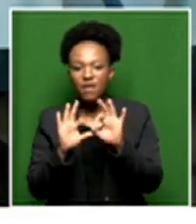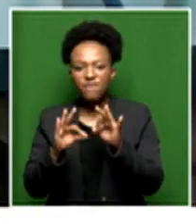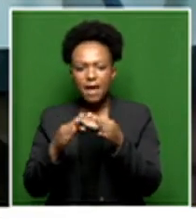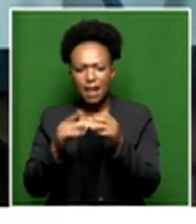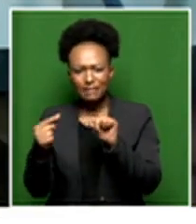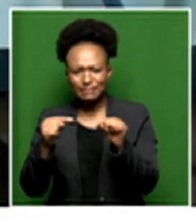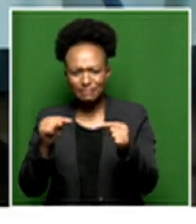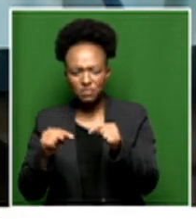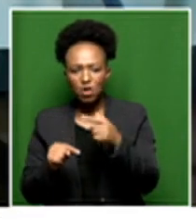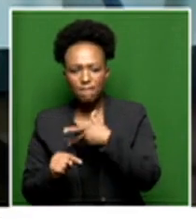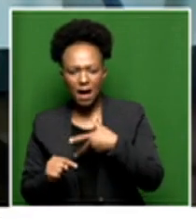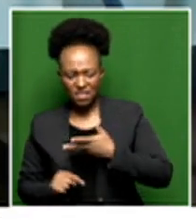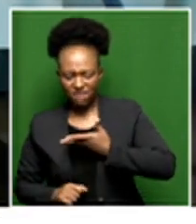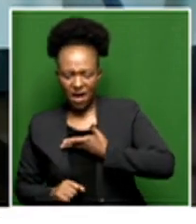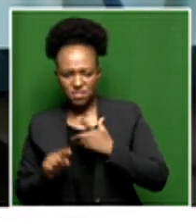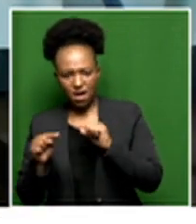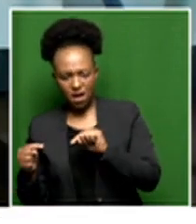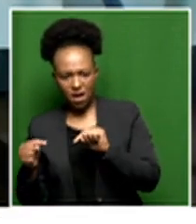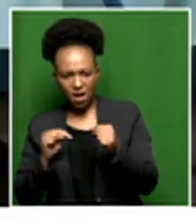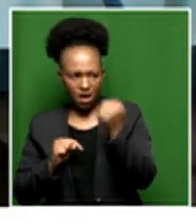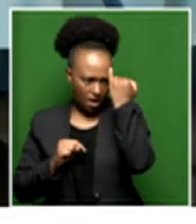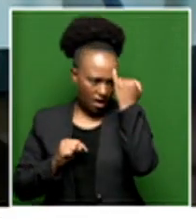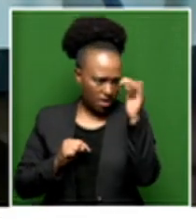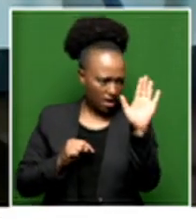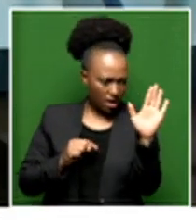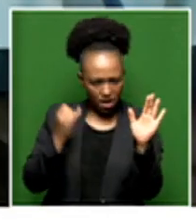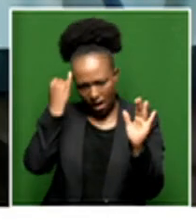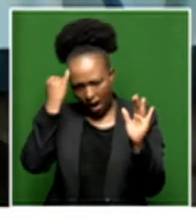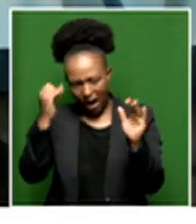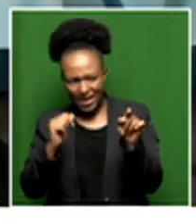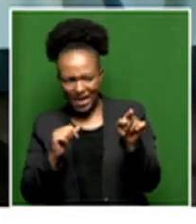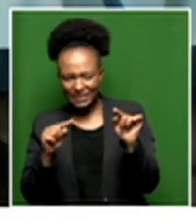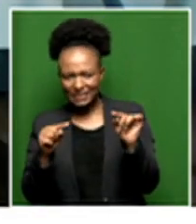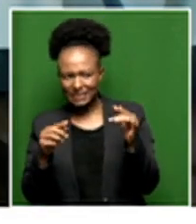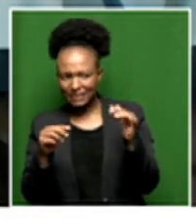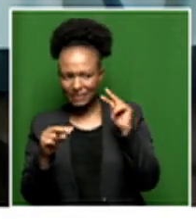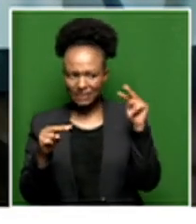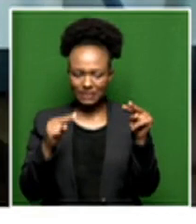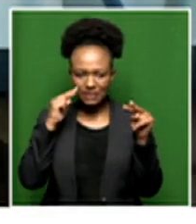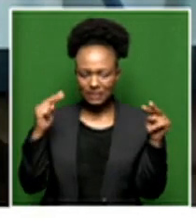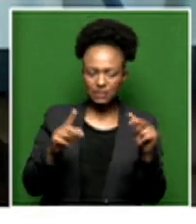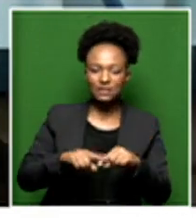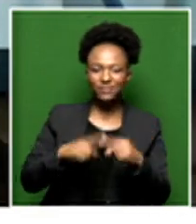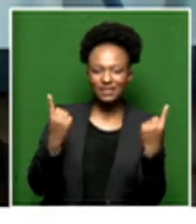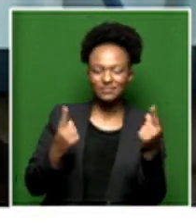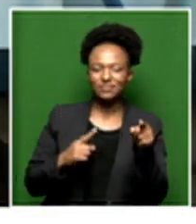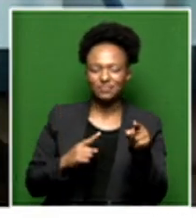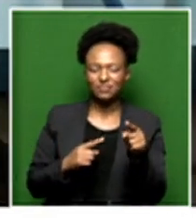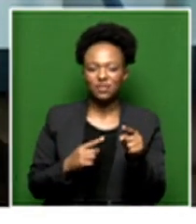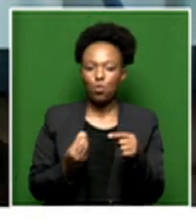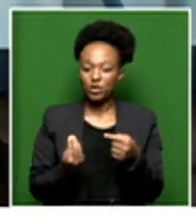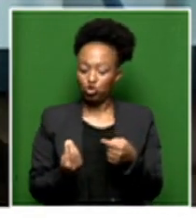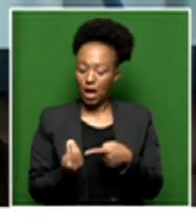happens between parents who have a different idea of how the child should be managed. And this results in a lot